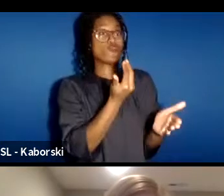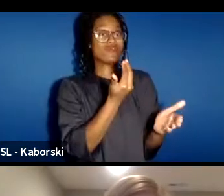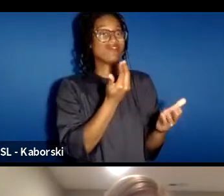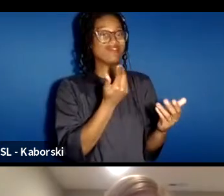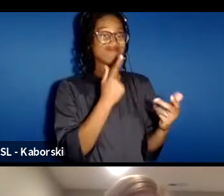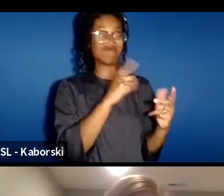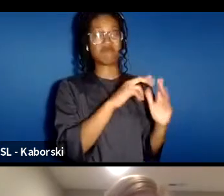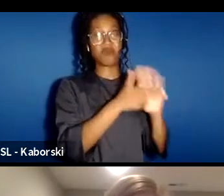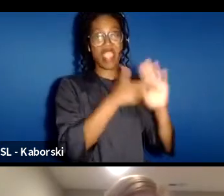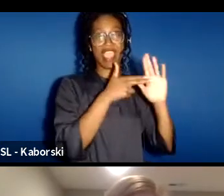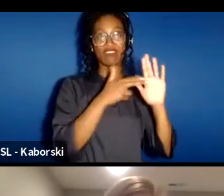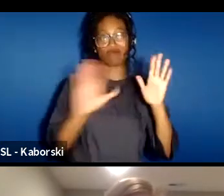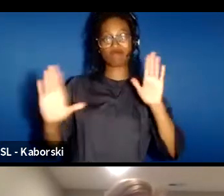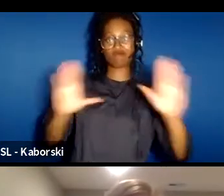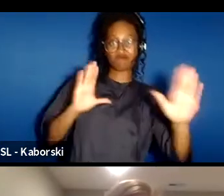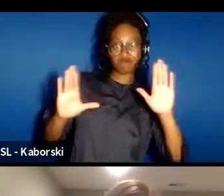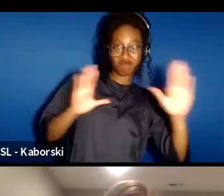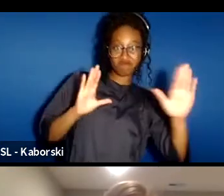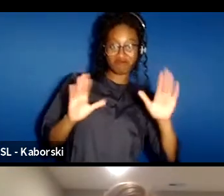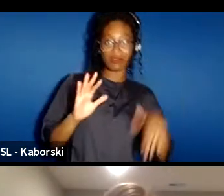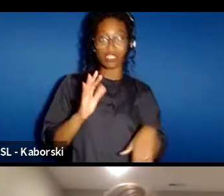So your,